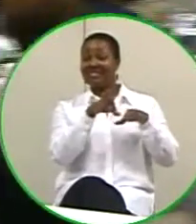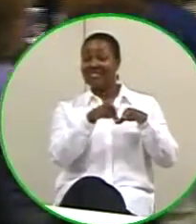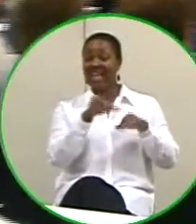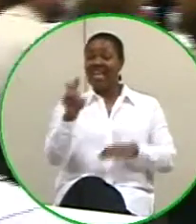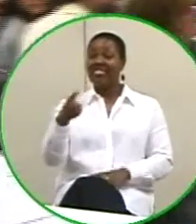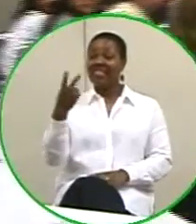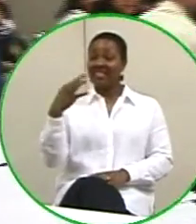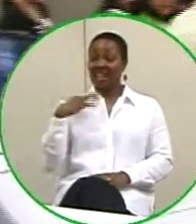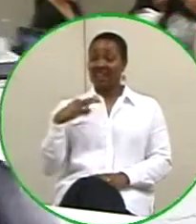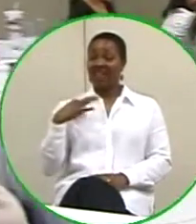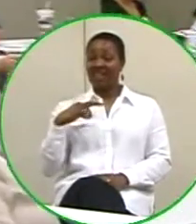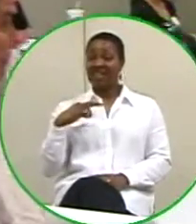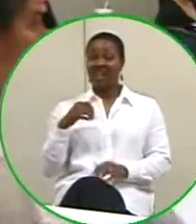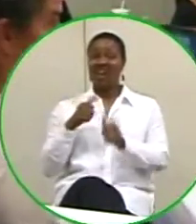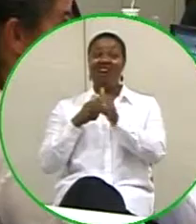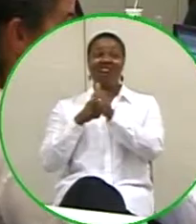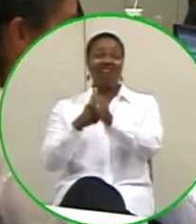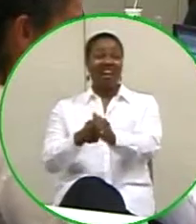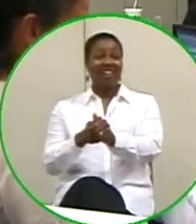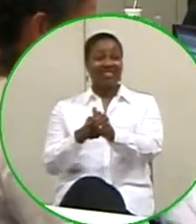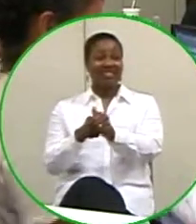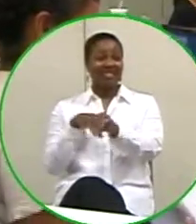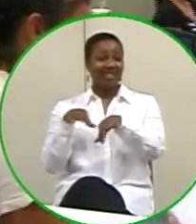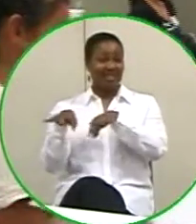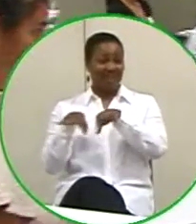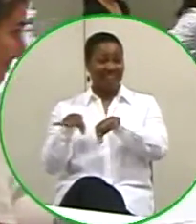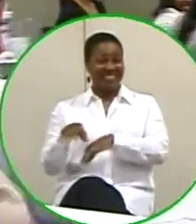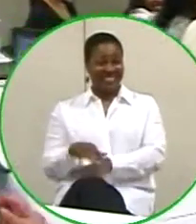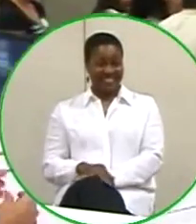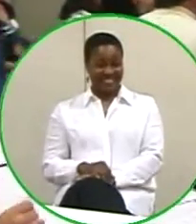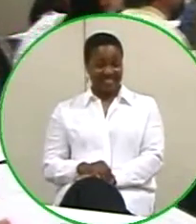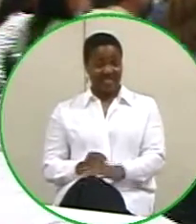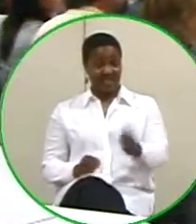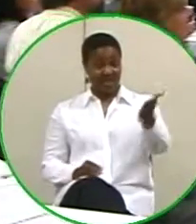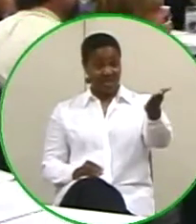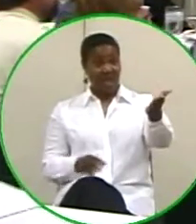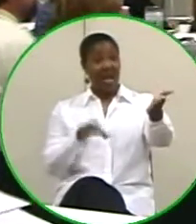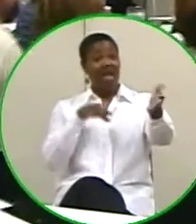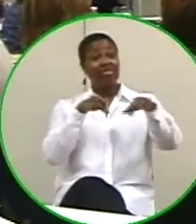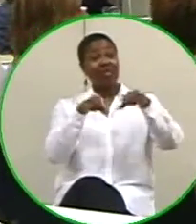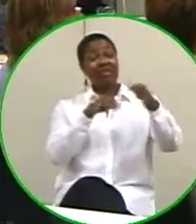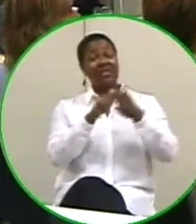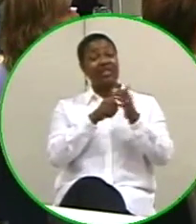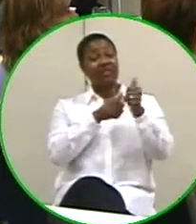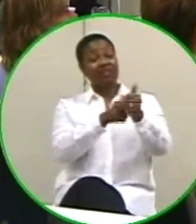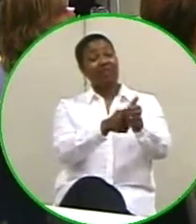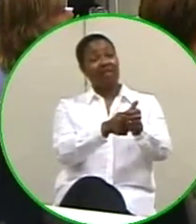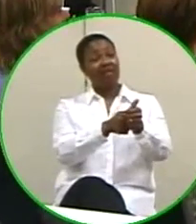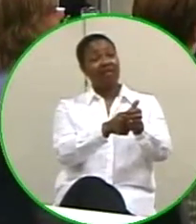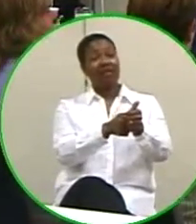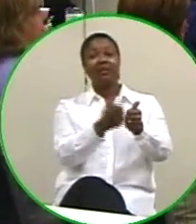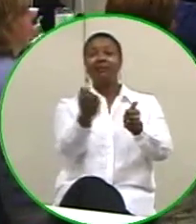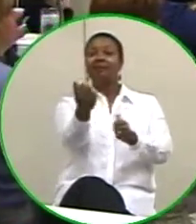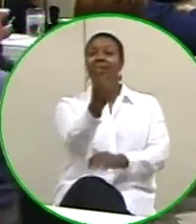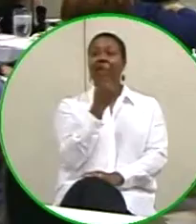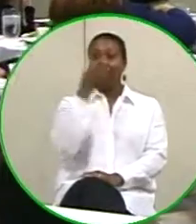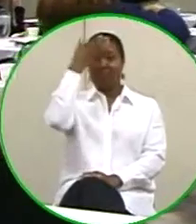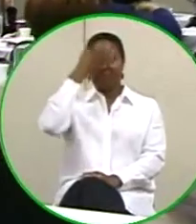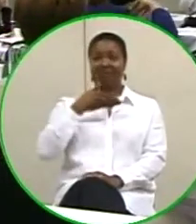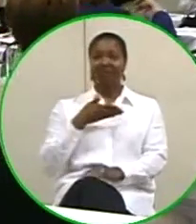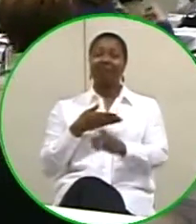The second volunteer gets to follow their directions. So here's the directions that you're going to be following. Why don't you come up to the